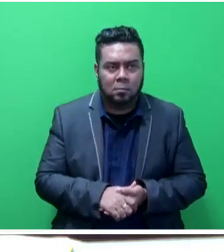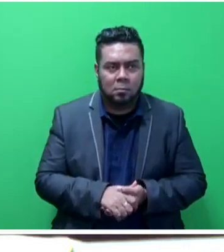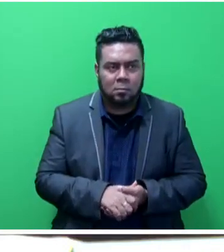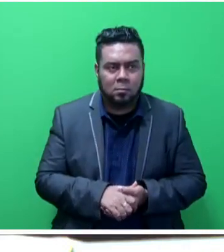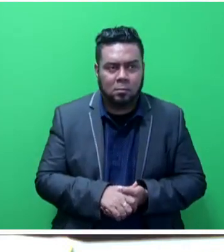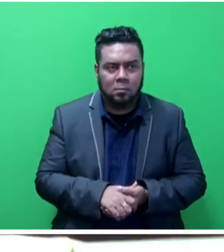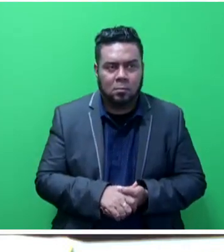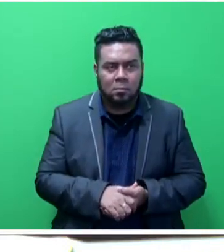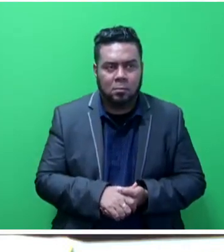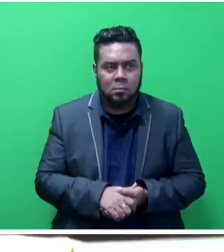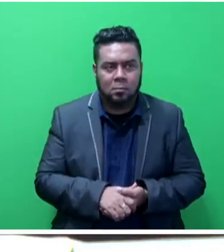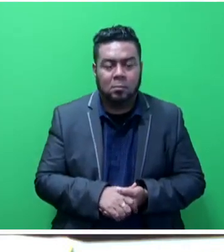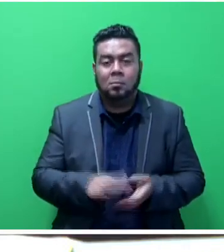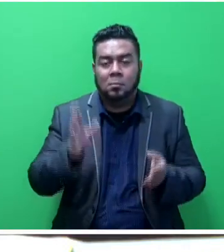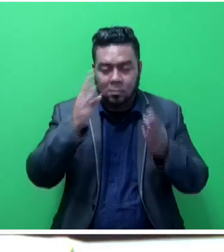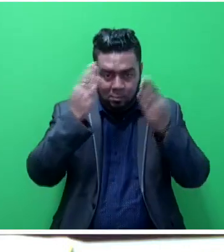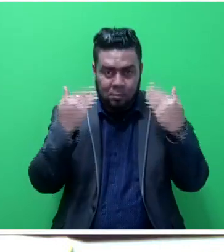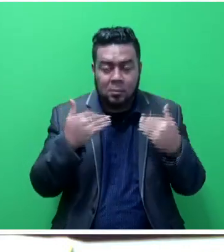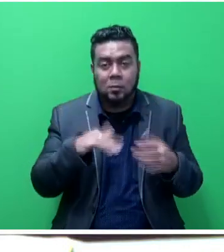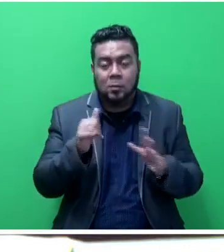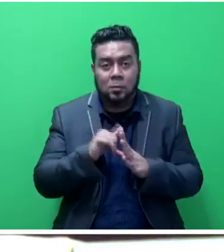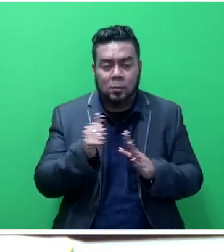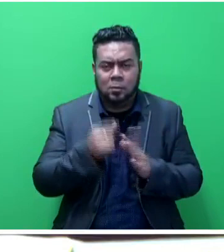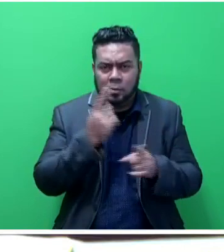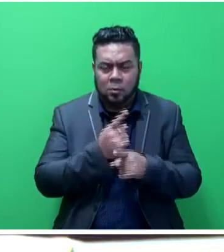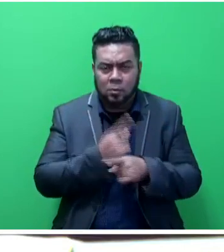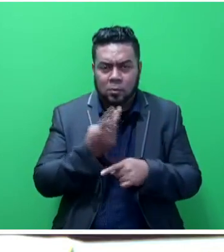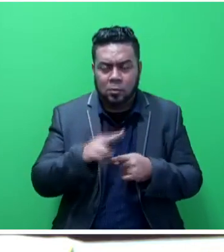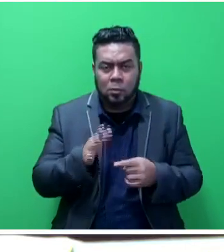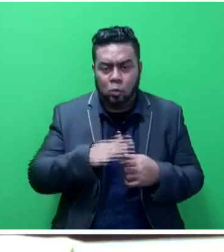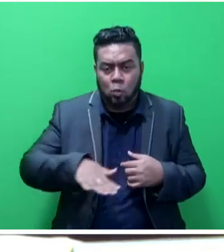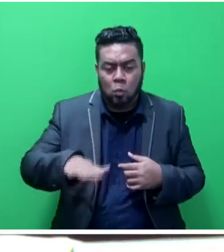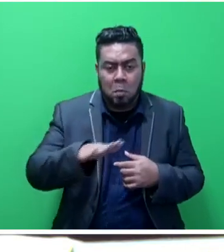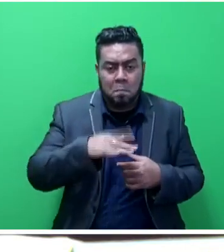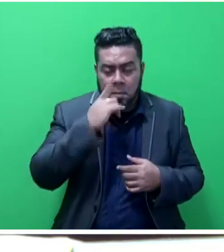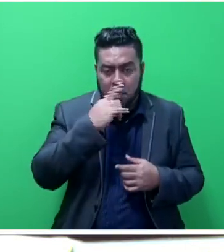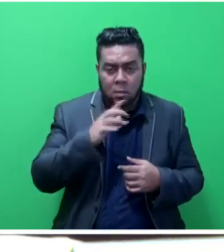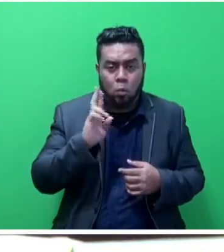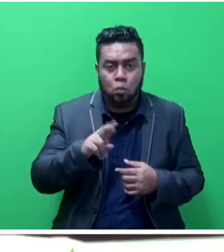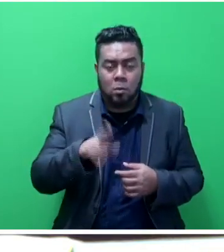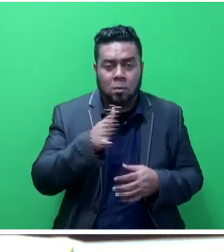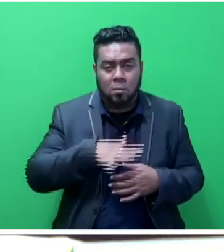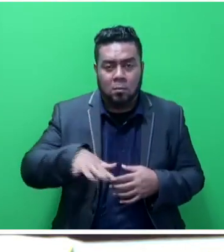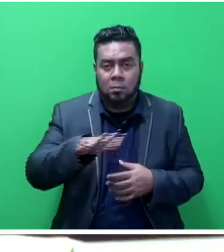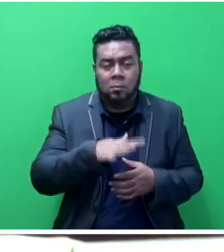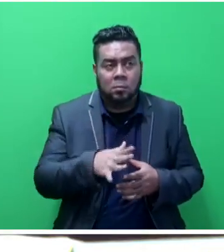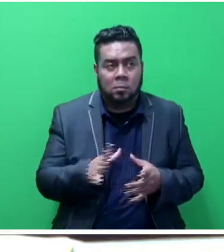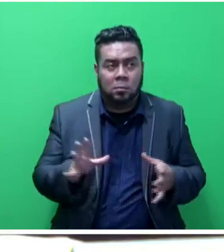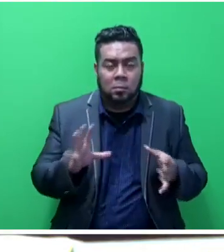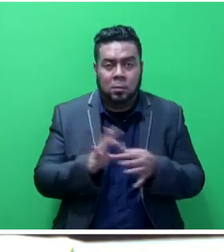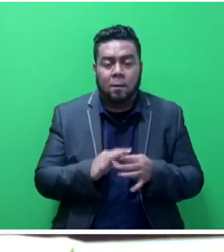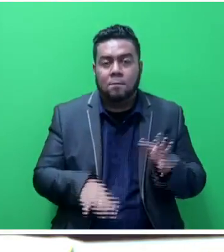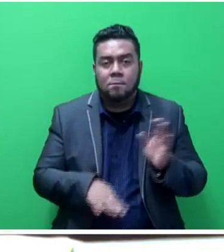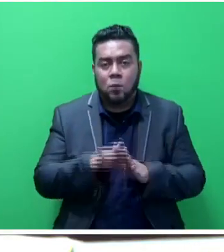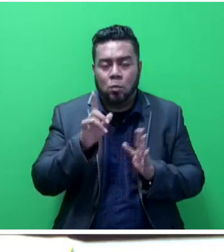sir. Mr. Speaker, sir, we are also talking to laborers in the rural areas to get them, convince them to engage in